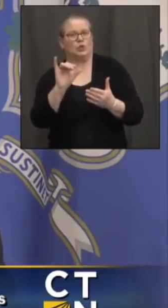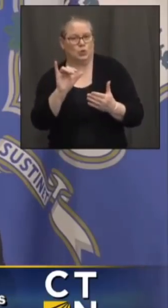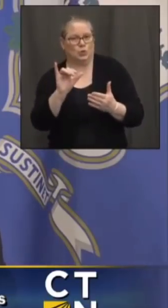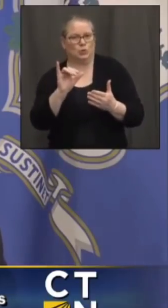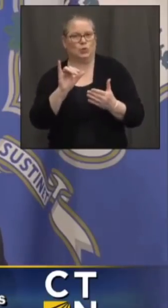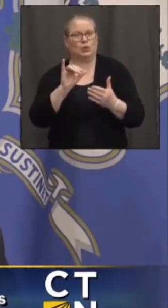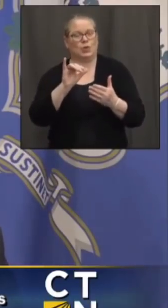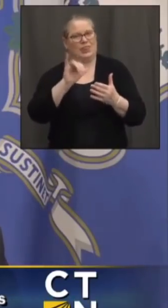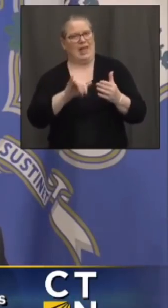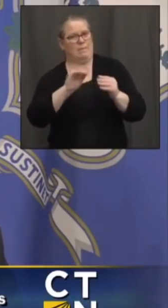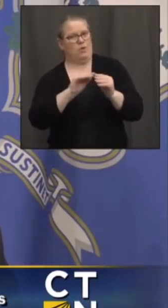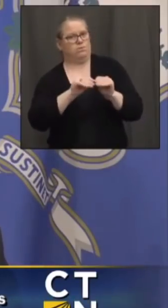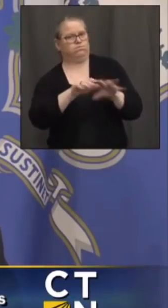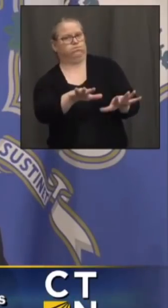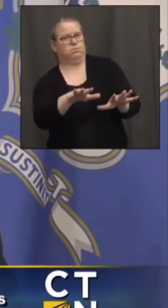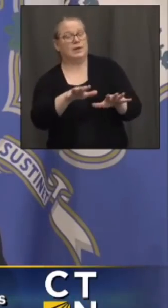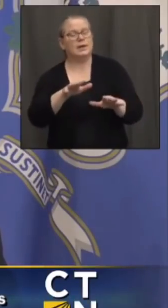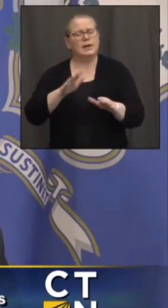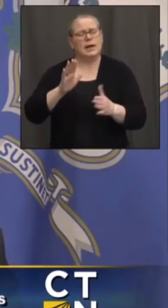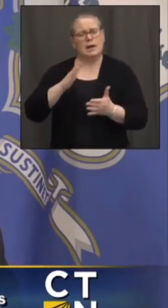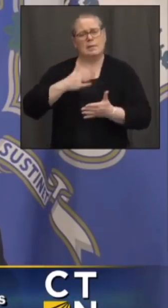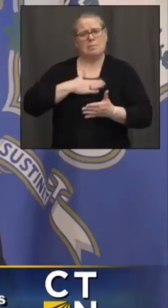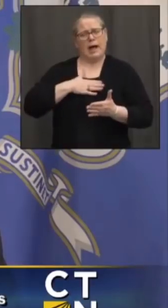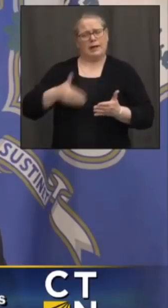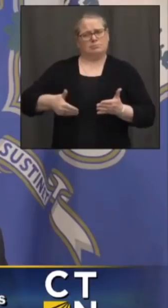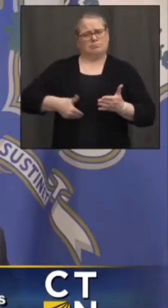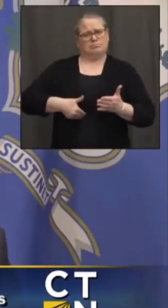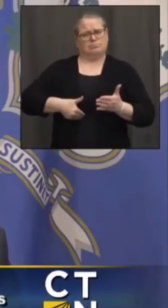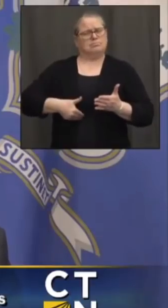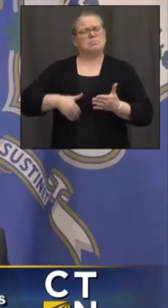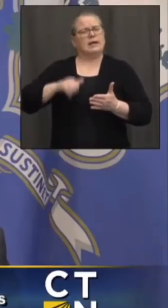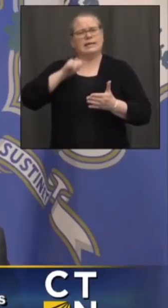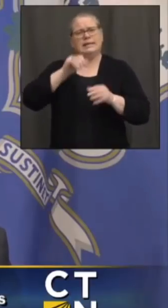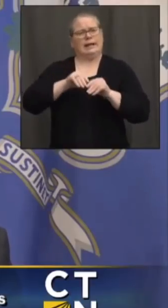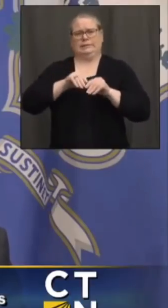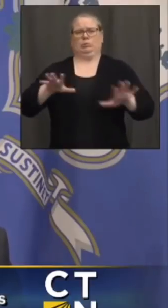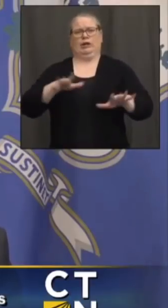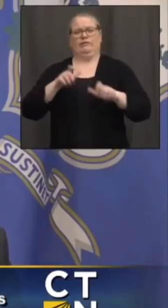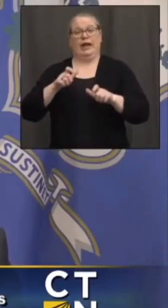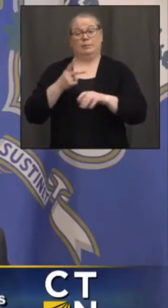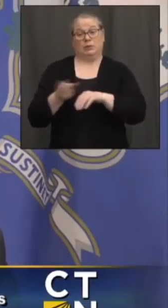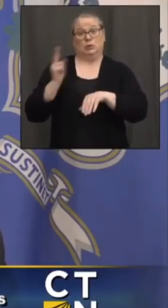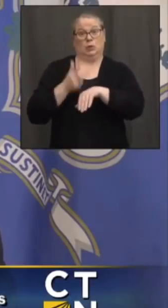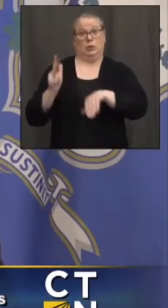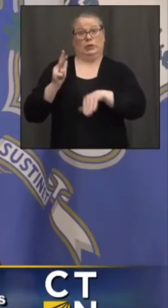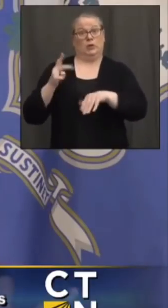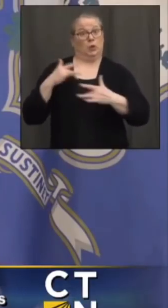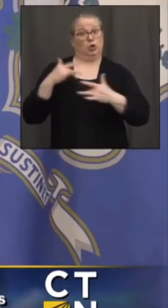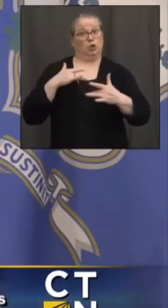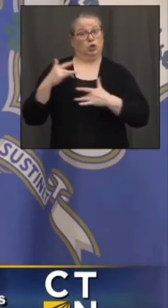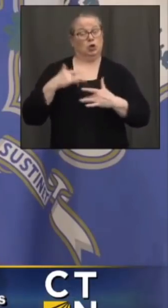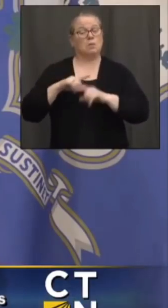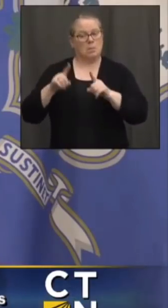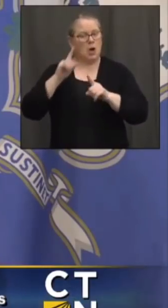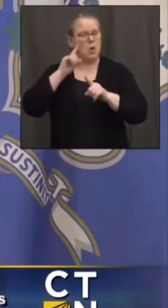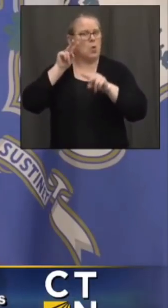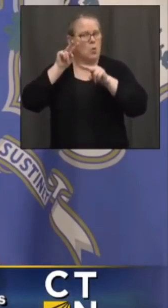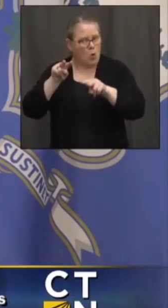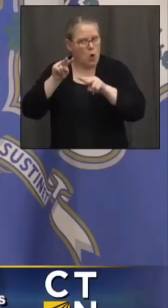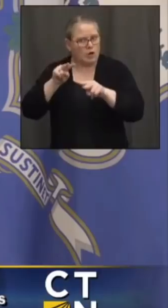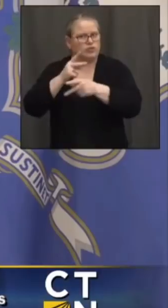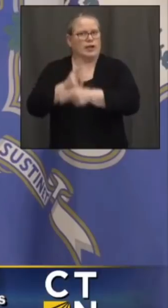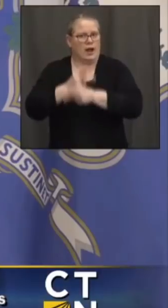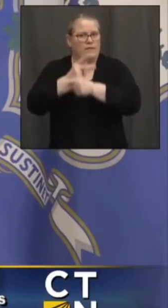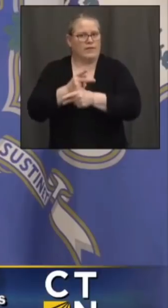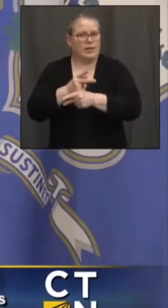may be worried about going back, 2 or 3 weeks, but it is something we're following carefully. I think you saw in England, as you